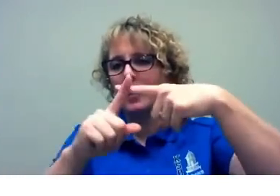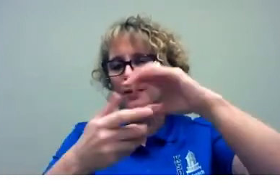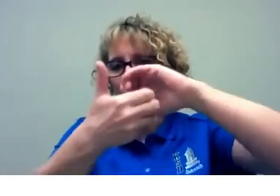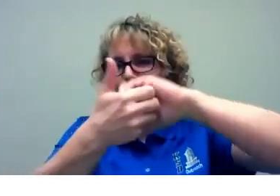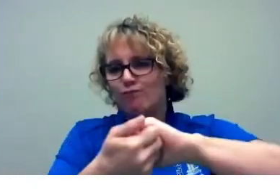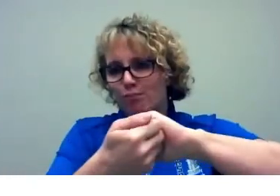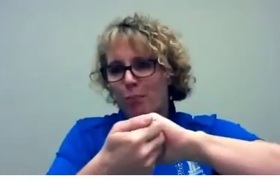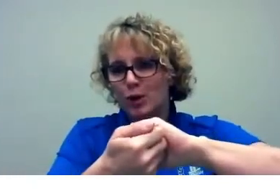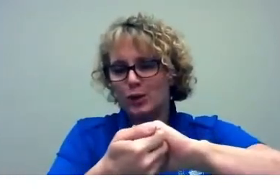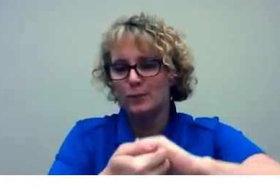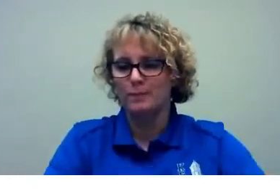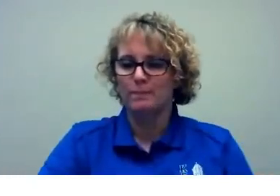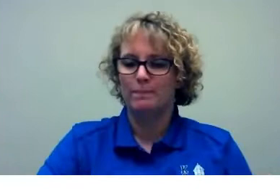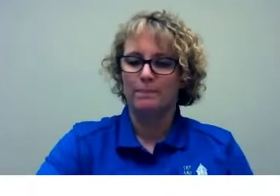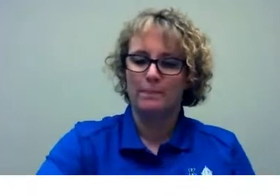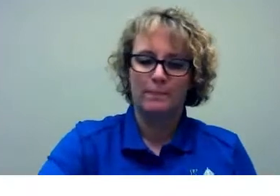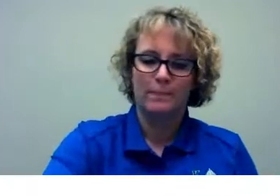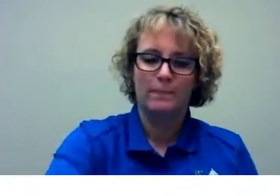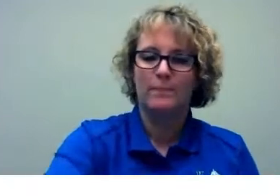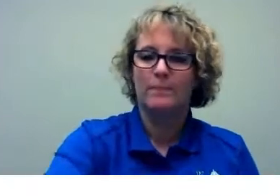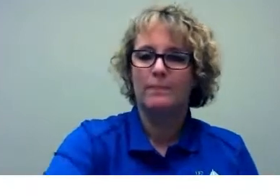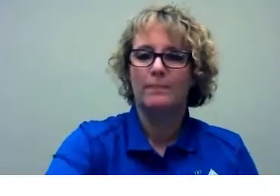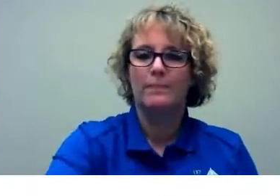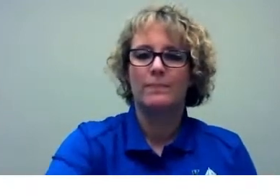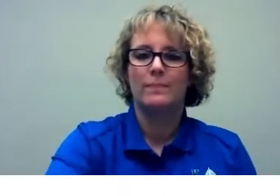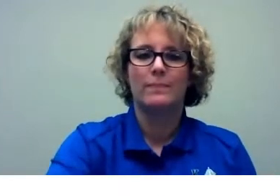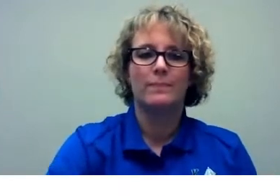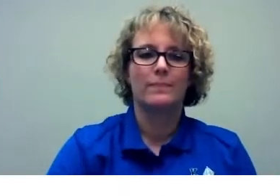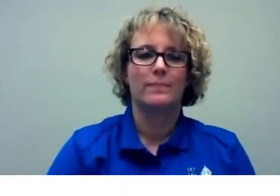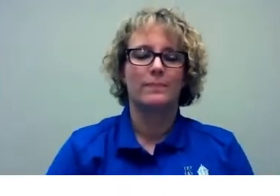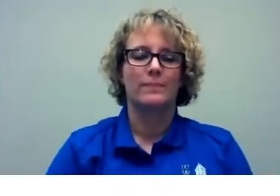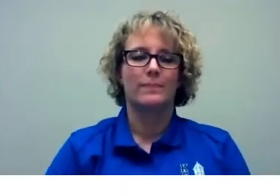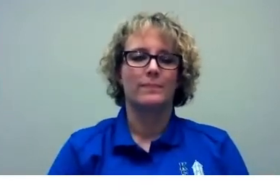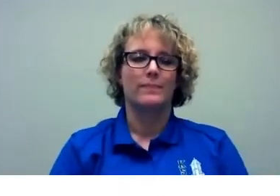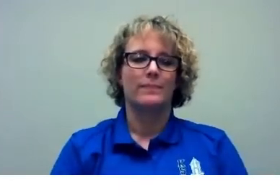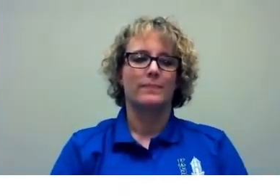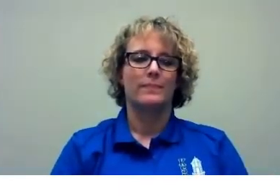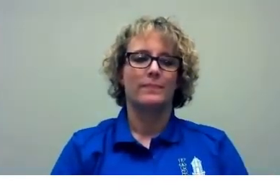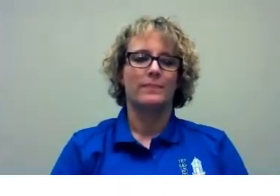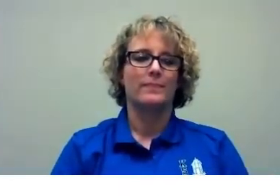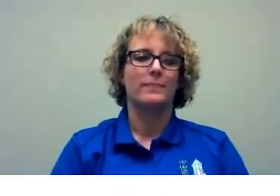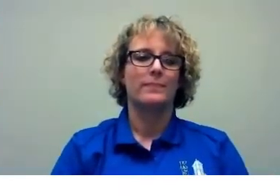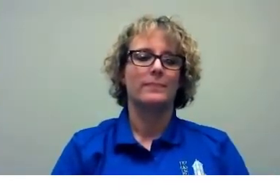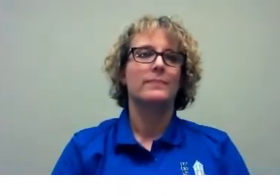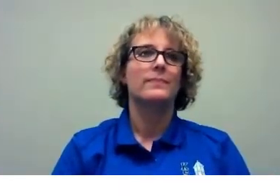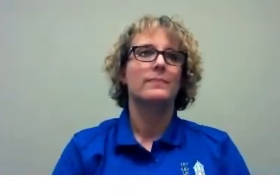That leads to having open communication and a positive partnership.